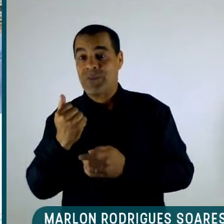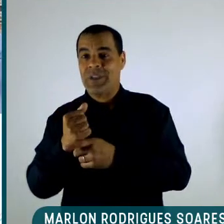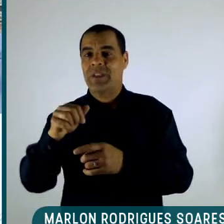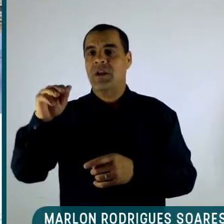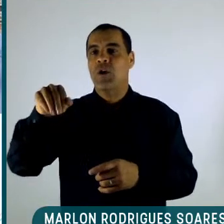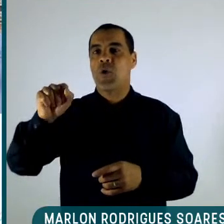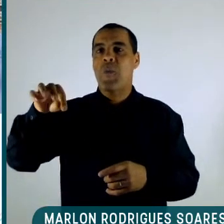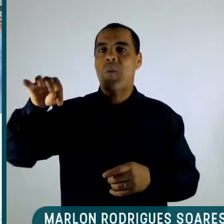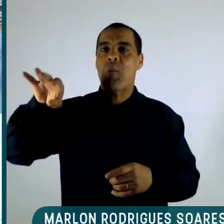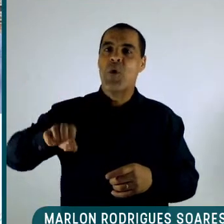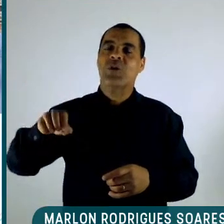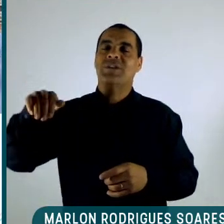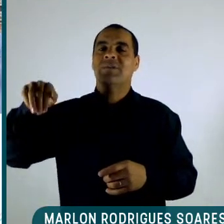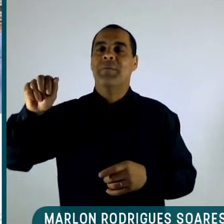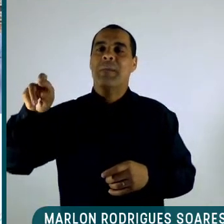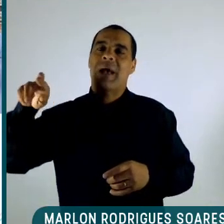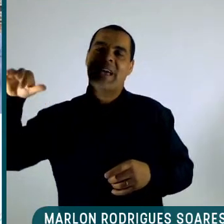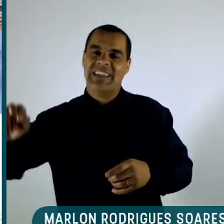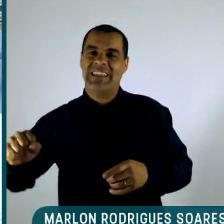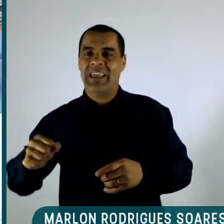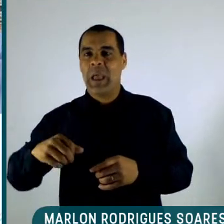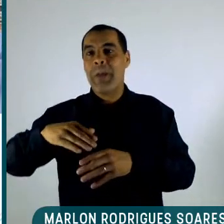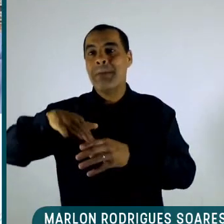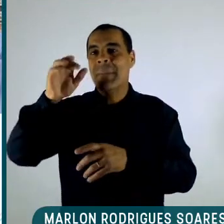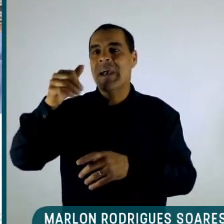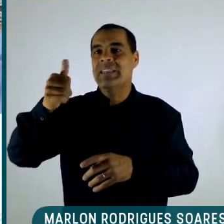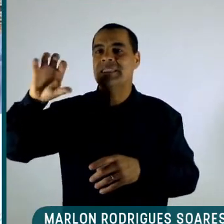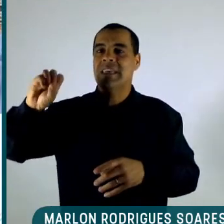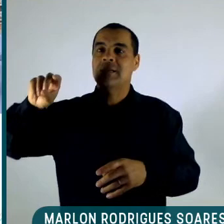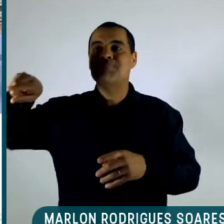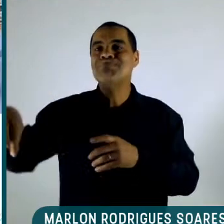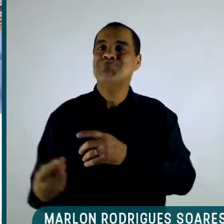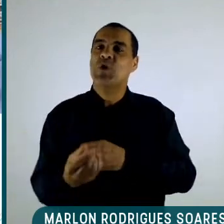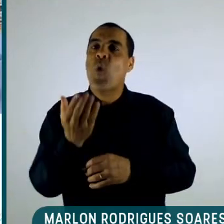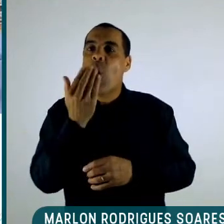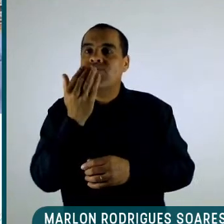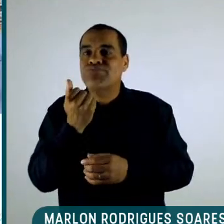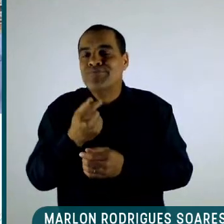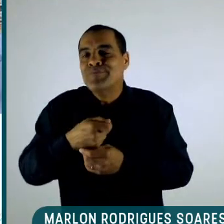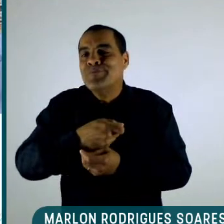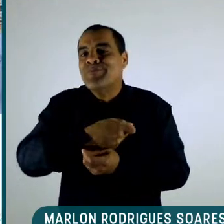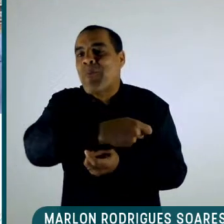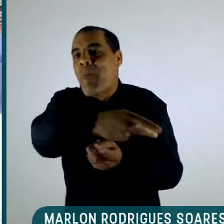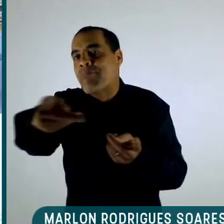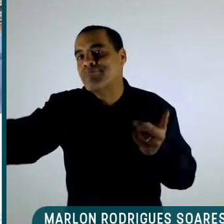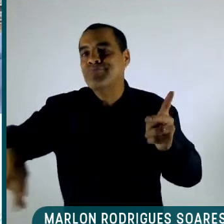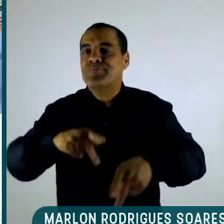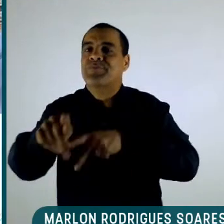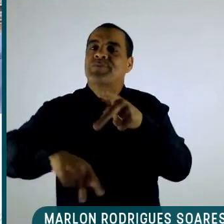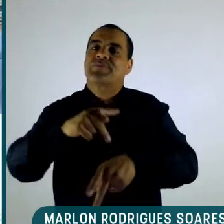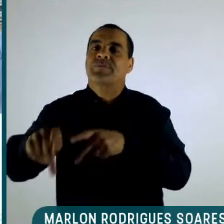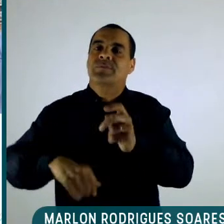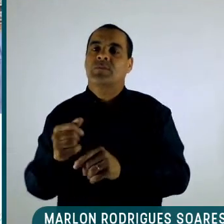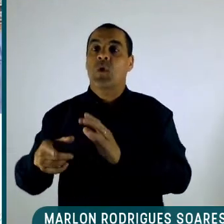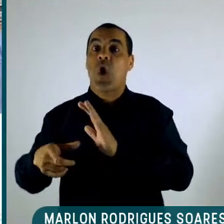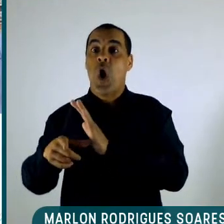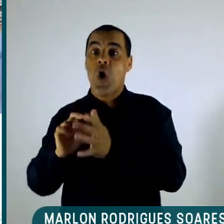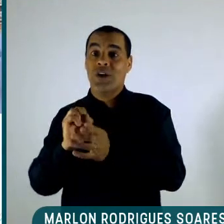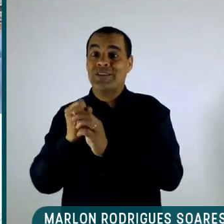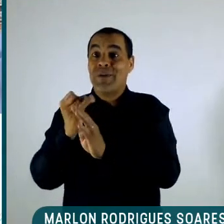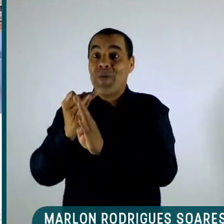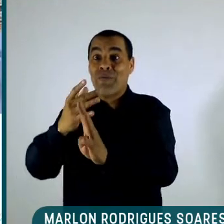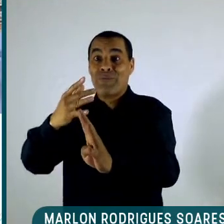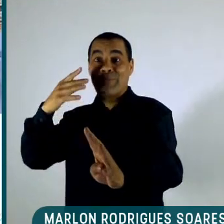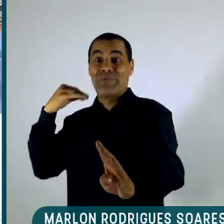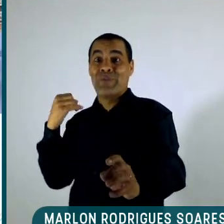products. And then we also give them food, over 10,000 different